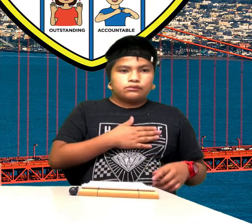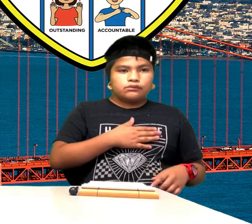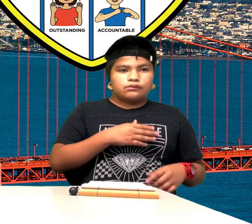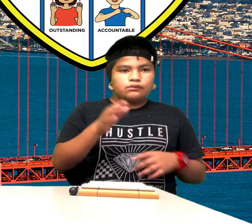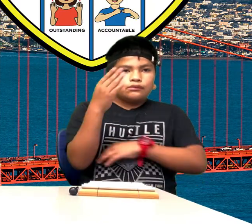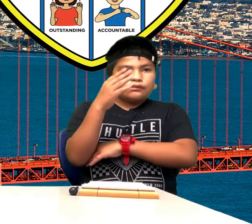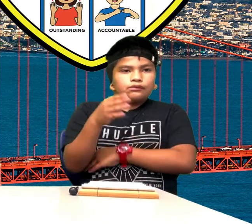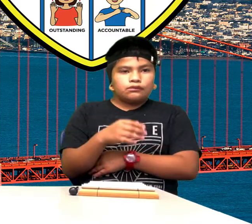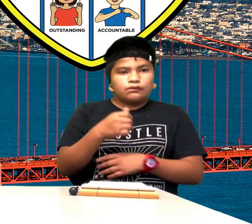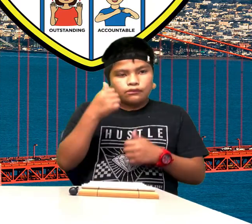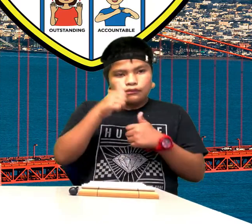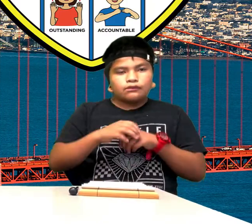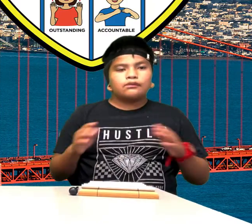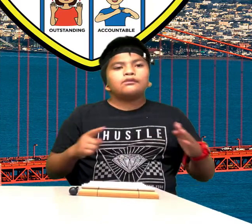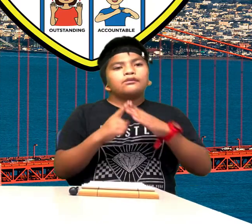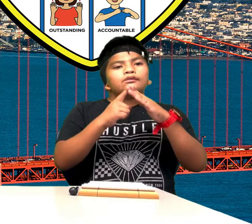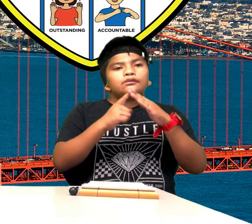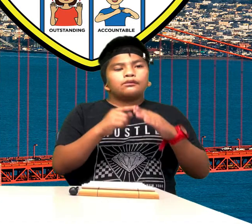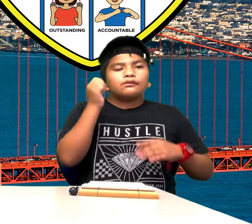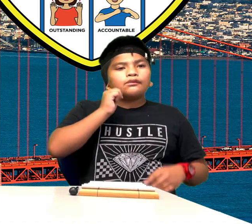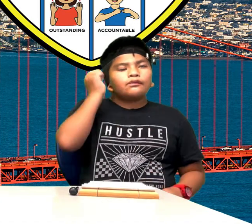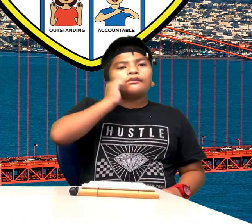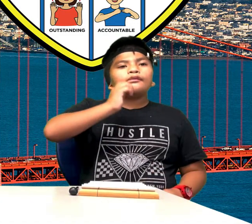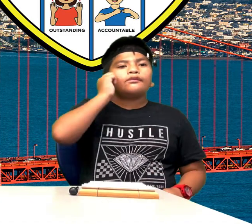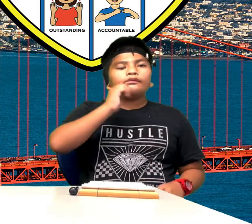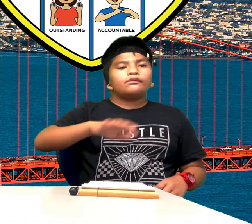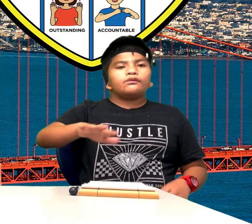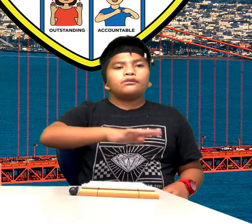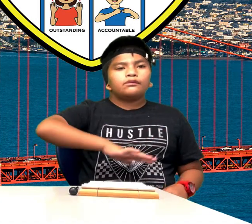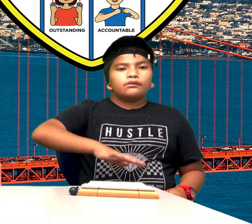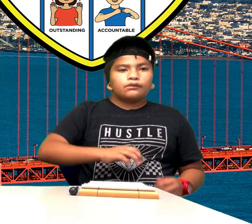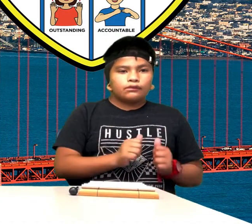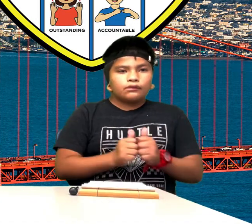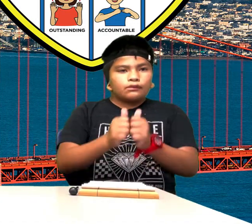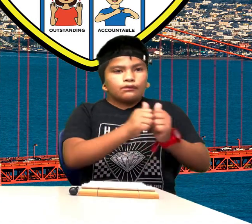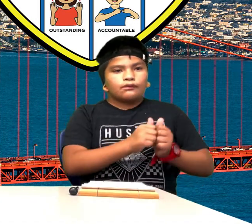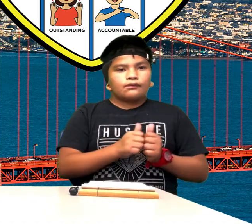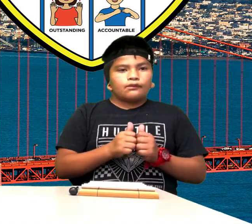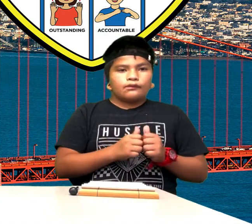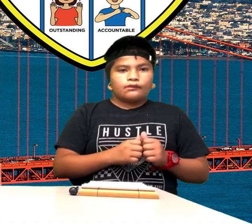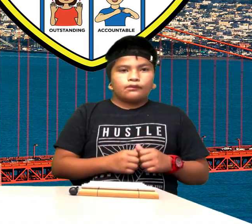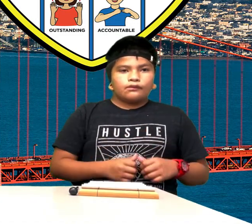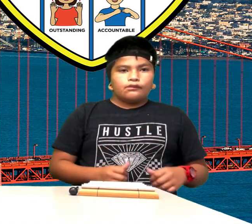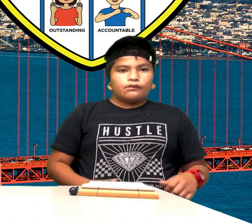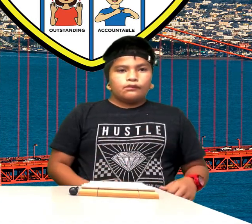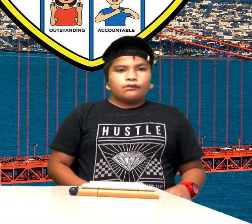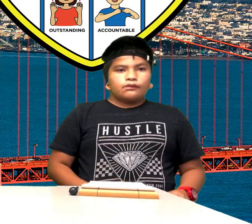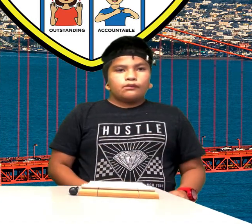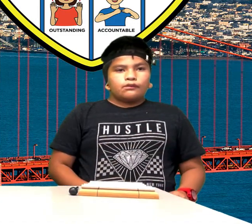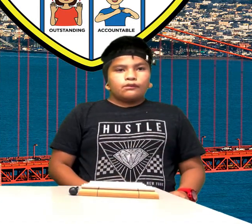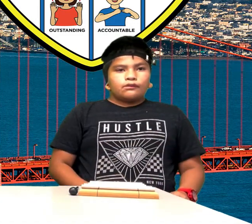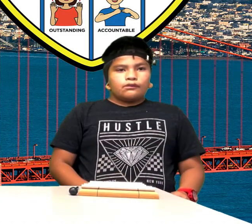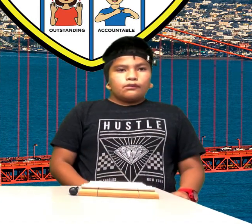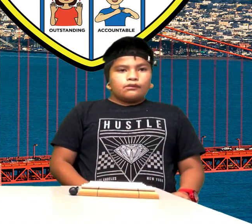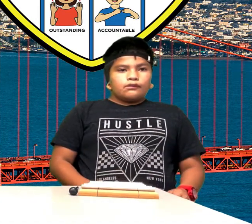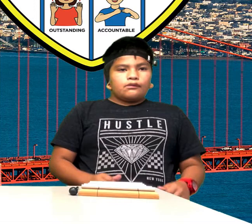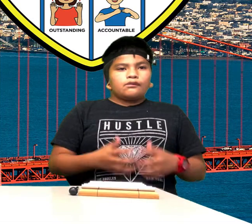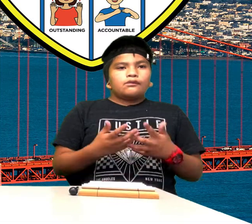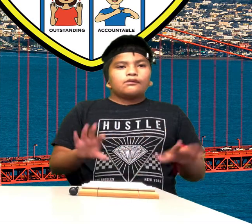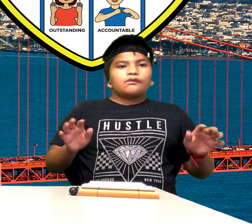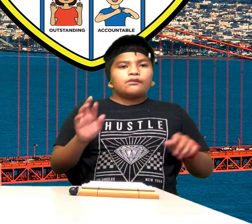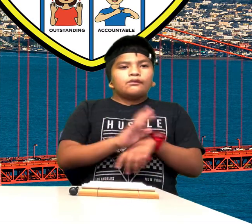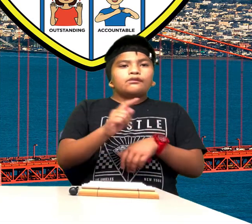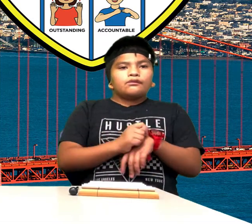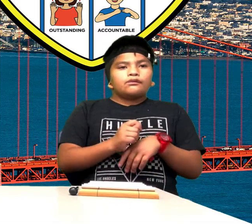Remember to soar every day, everywhere, with everyone. That's it from Raymond Temple Student